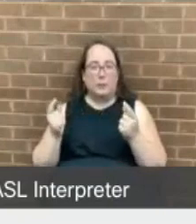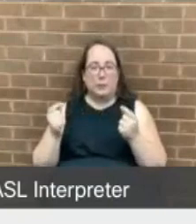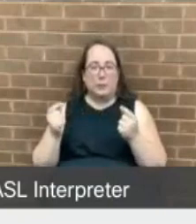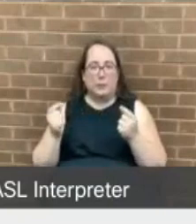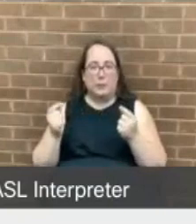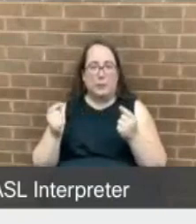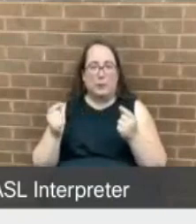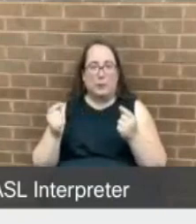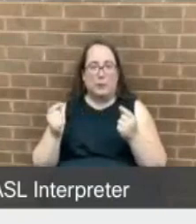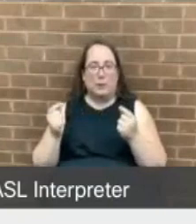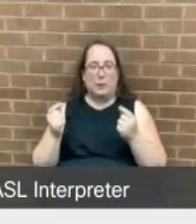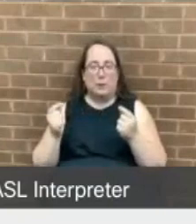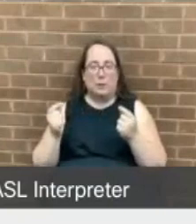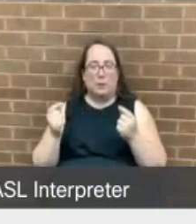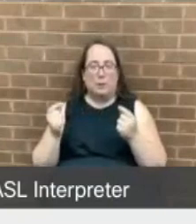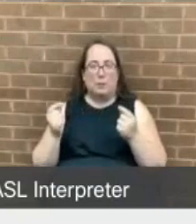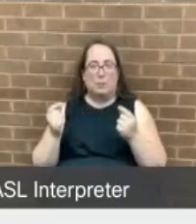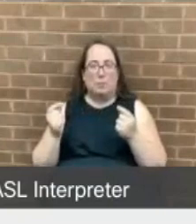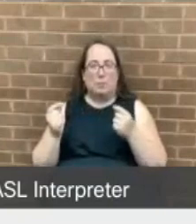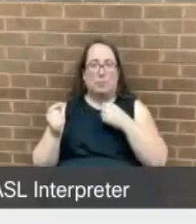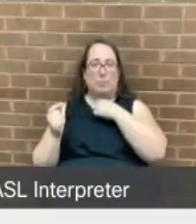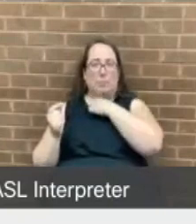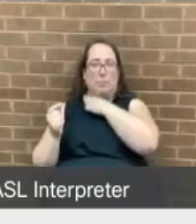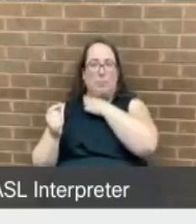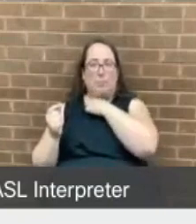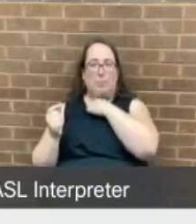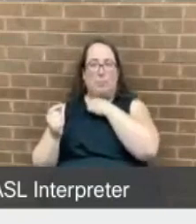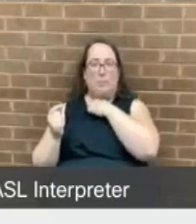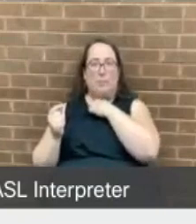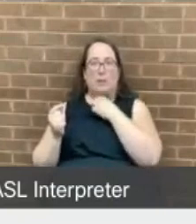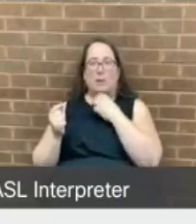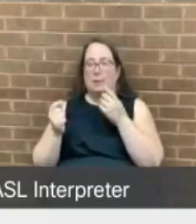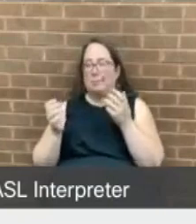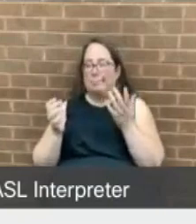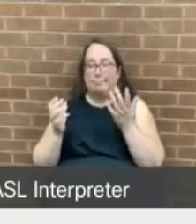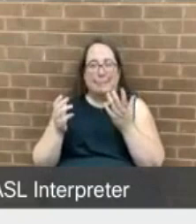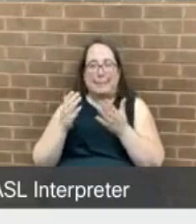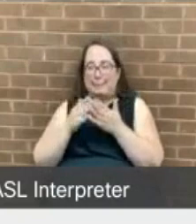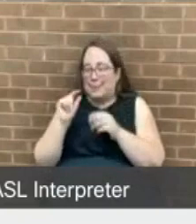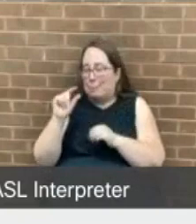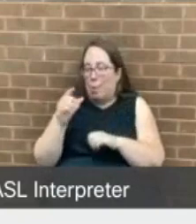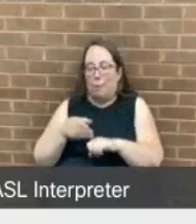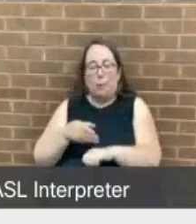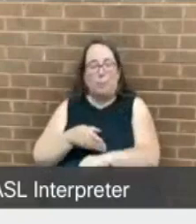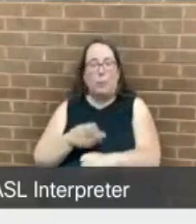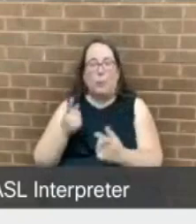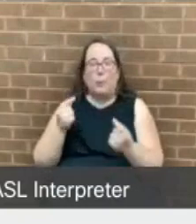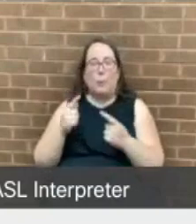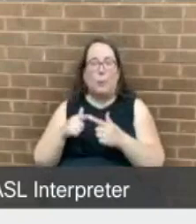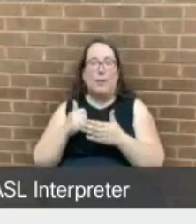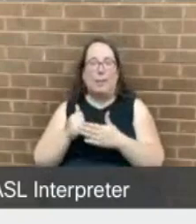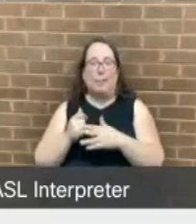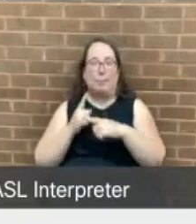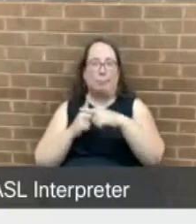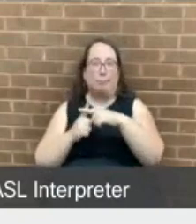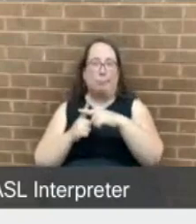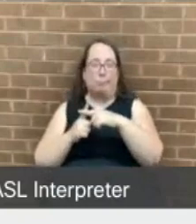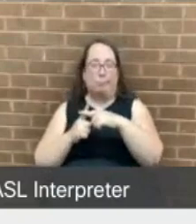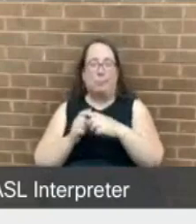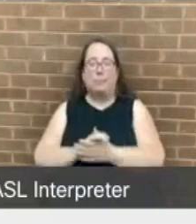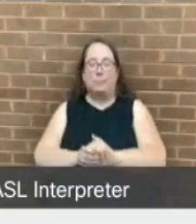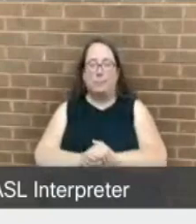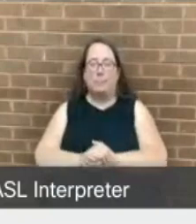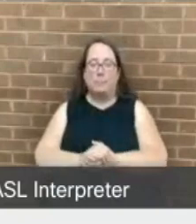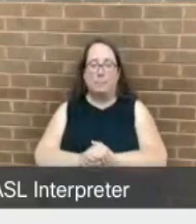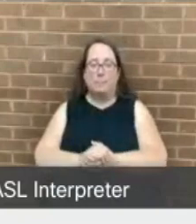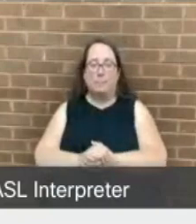of maybe more modest improvements? What can we do to help that intersection, that area improve